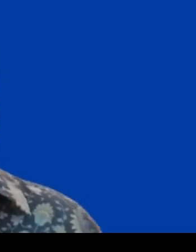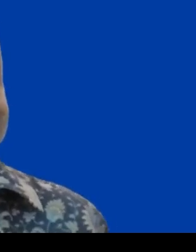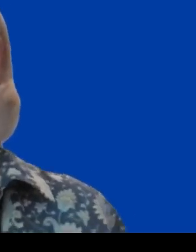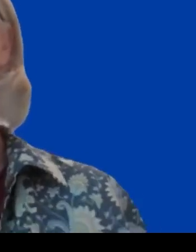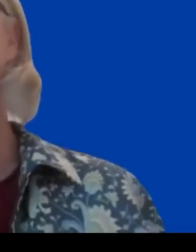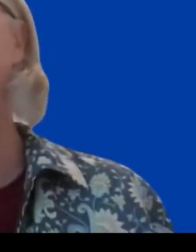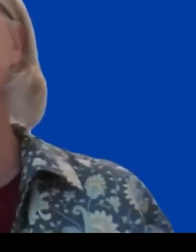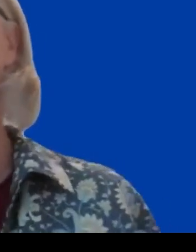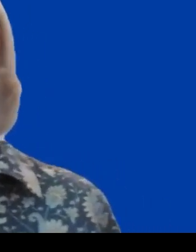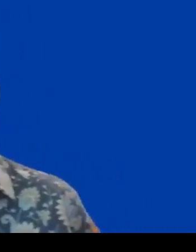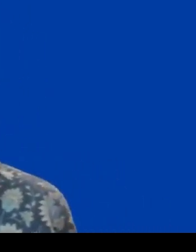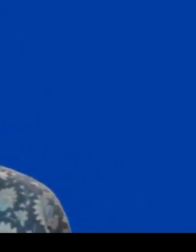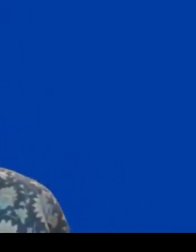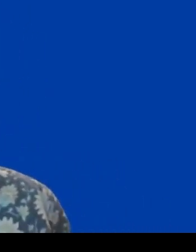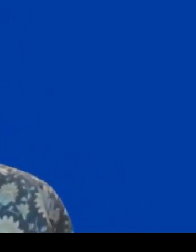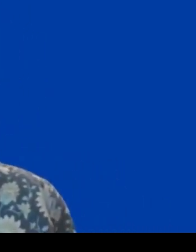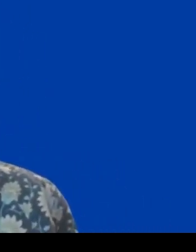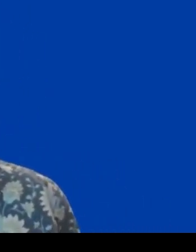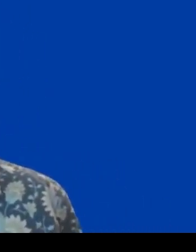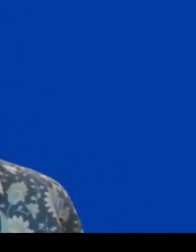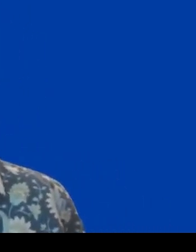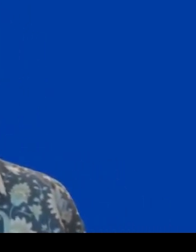12:21. Thank you. Thank you, Carol.